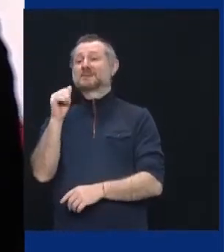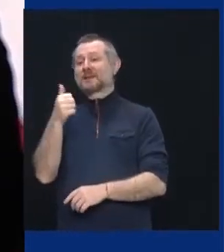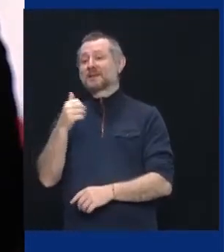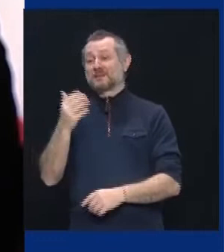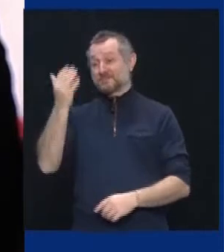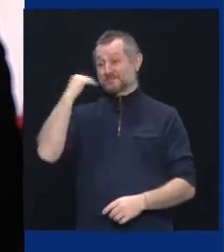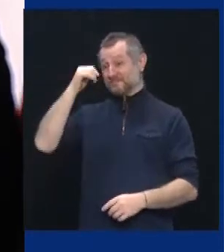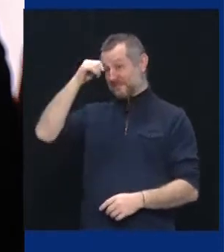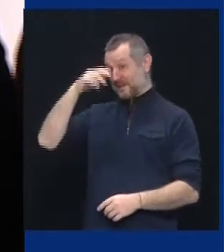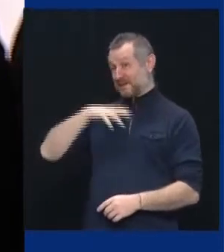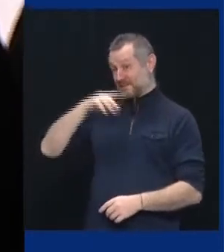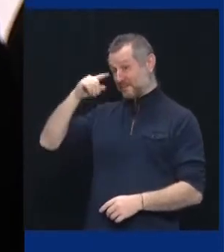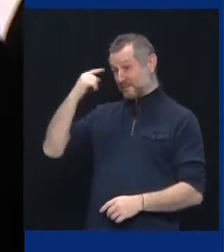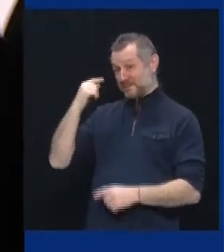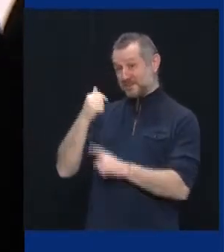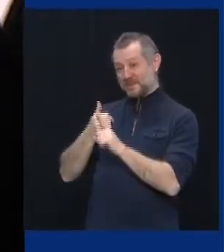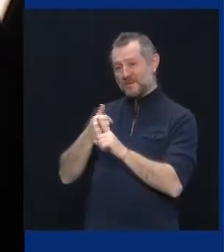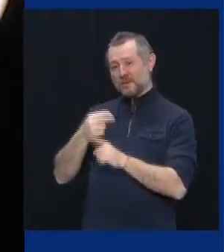Haynes, the first